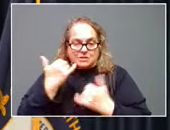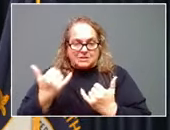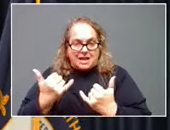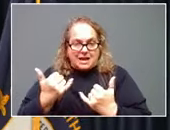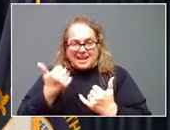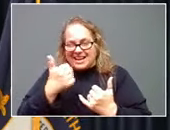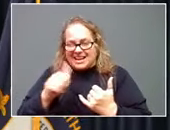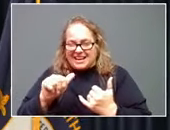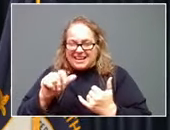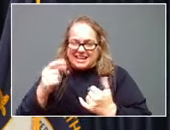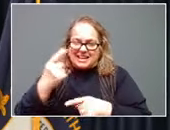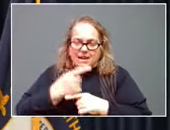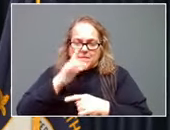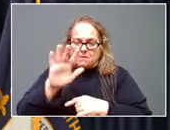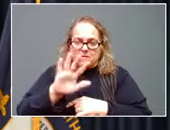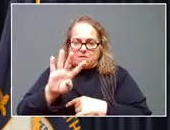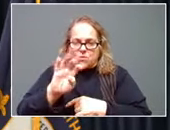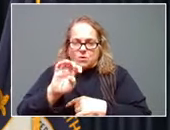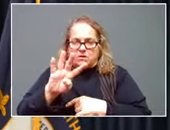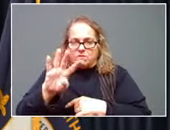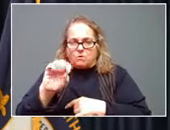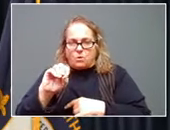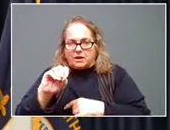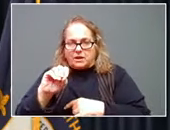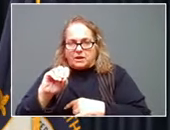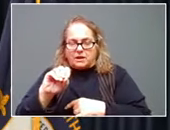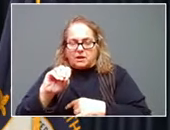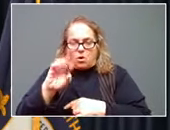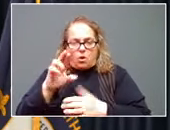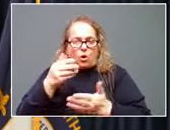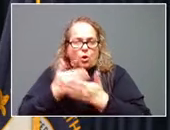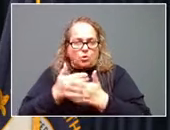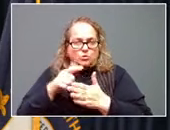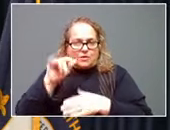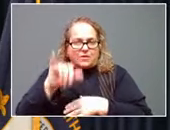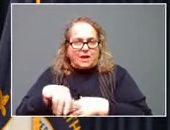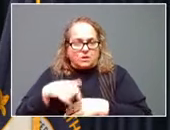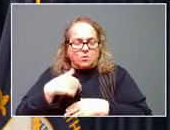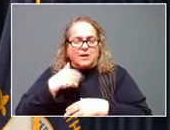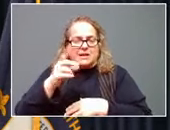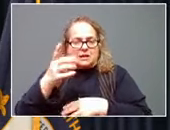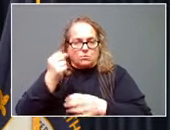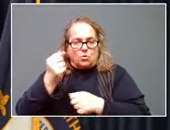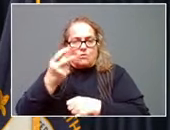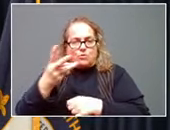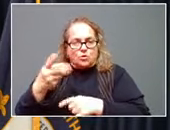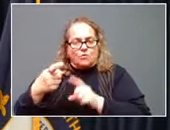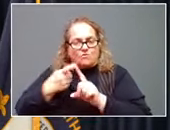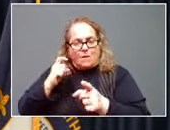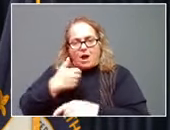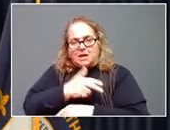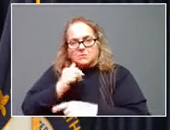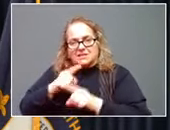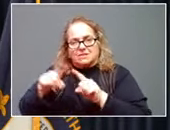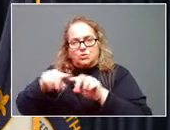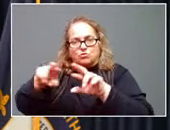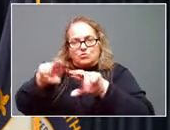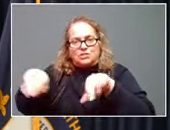it's around 440 or close. We had to pull a couple out of hospitals in certain regions to help with the ice